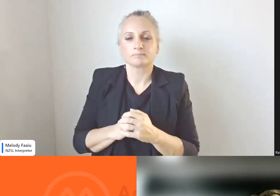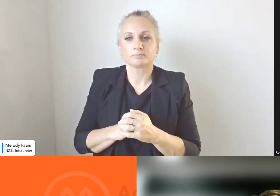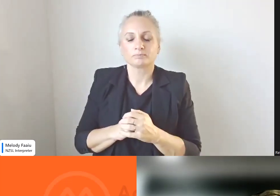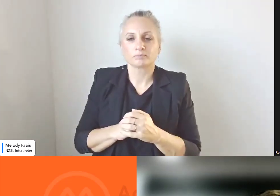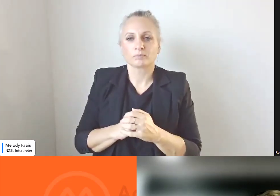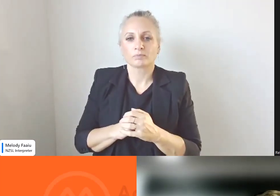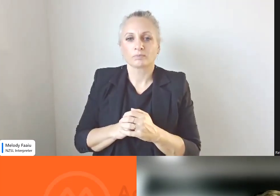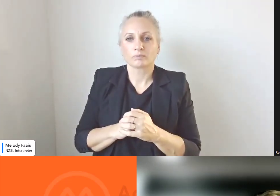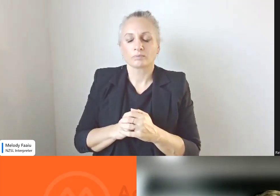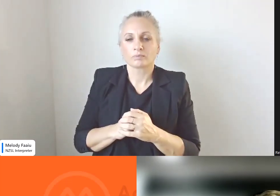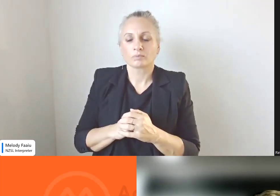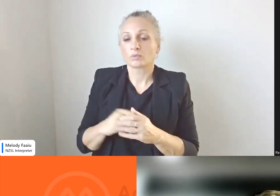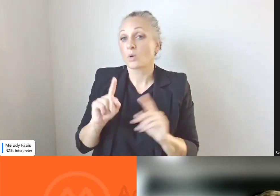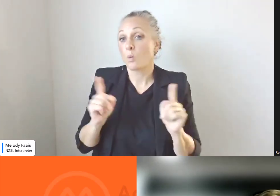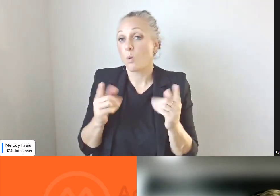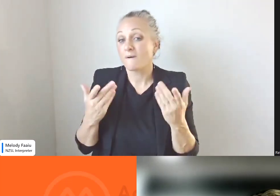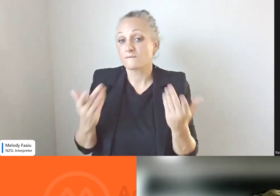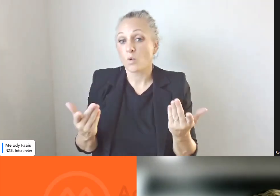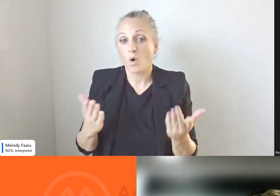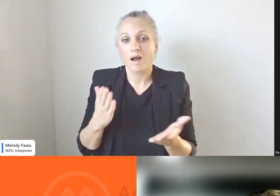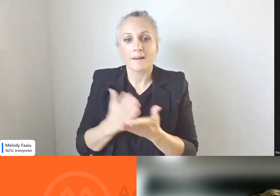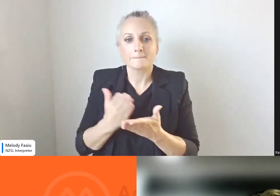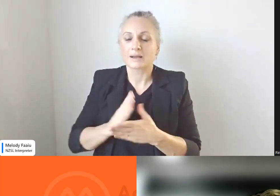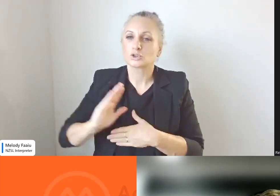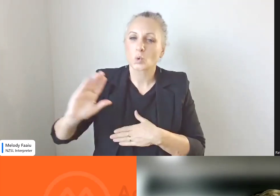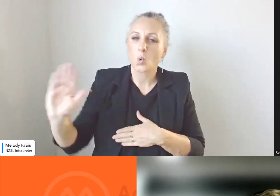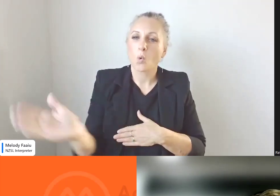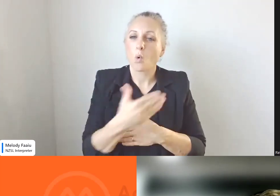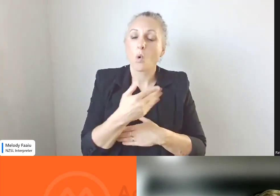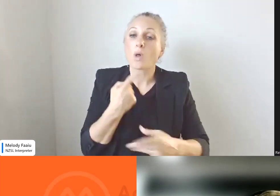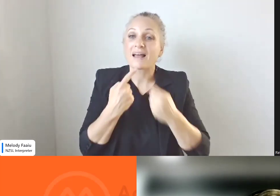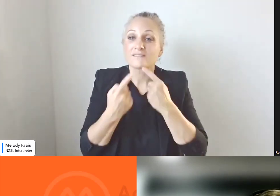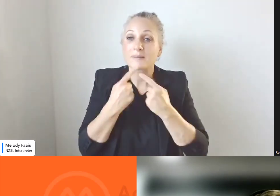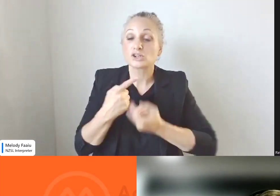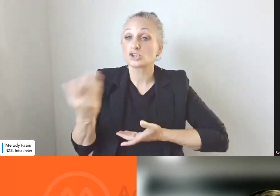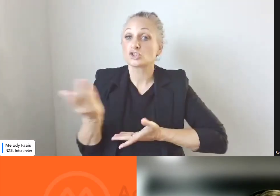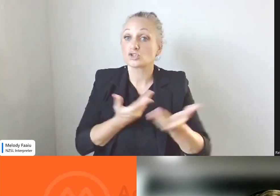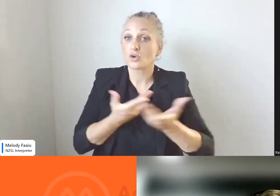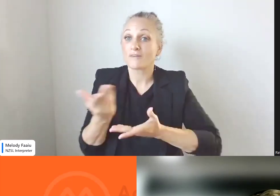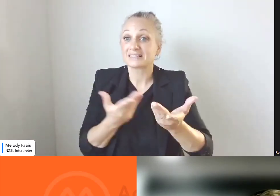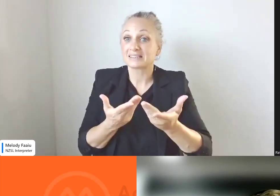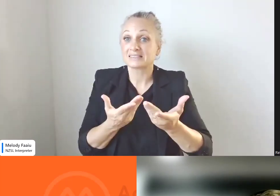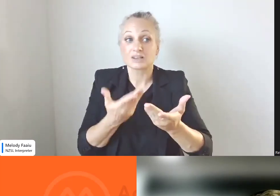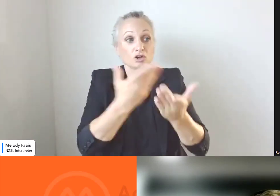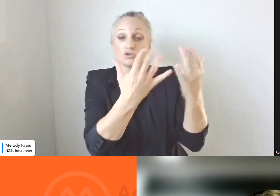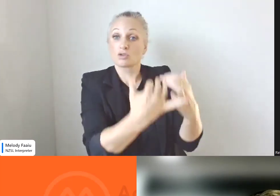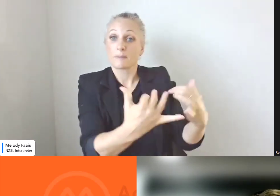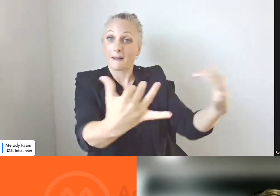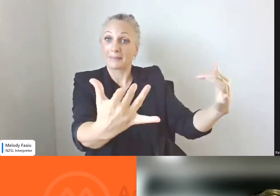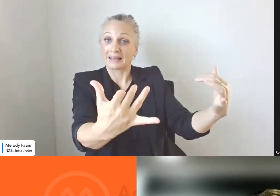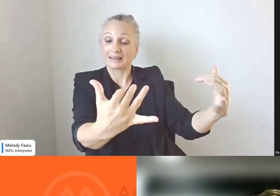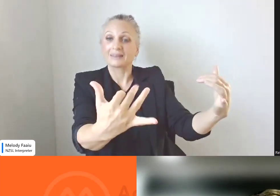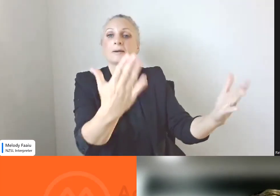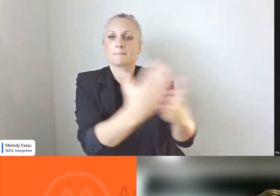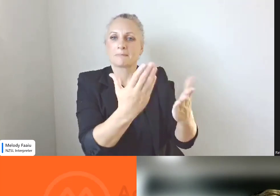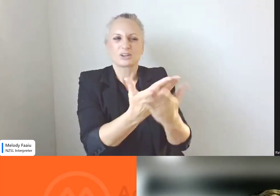all information services for the public is accessible to everyone. And one